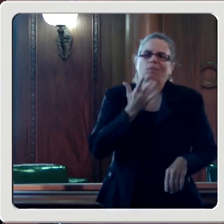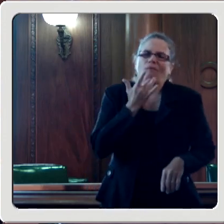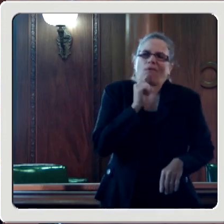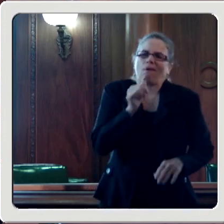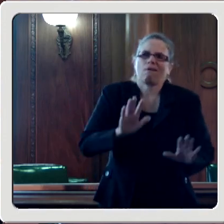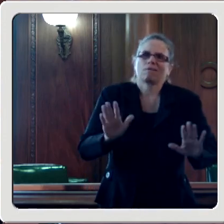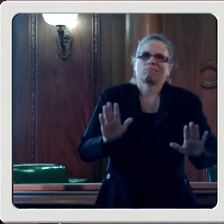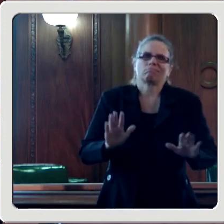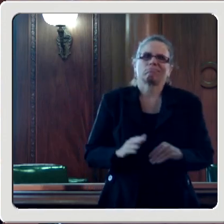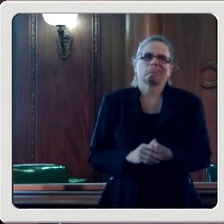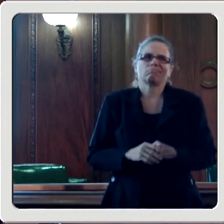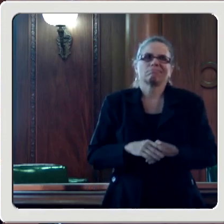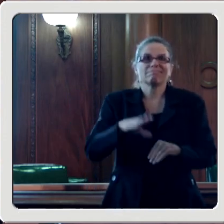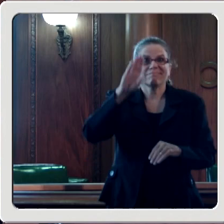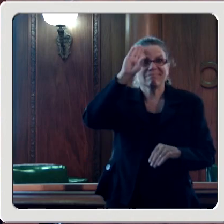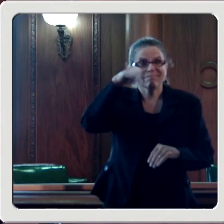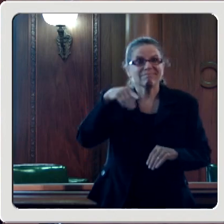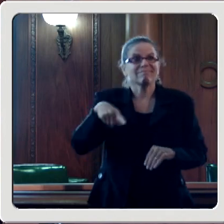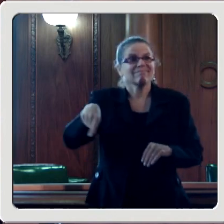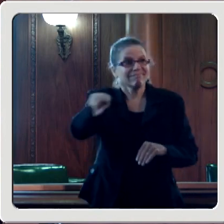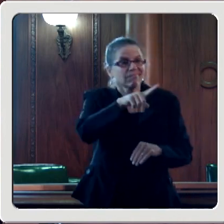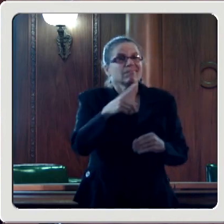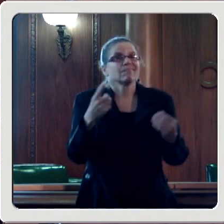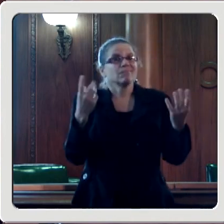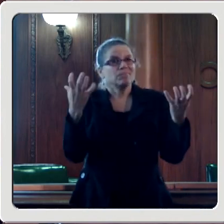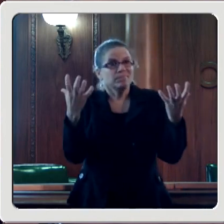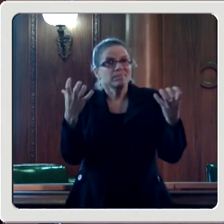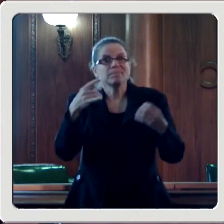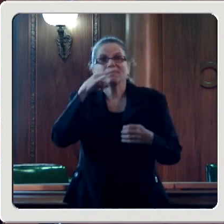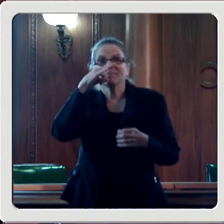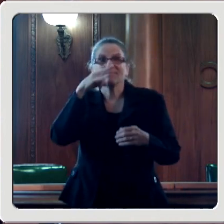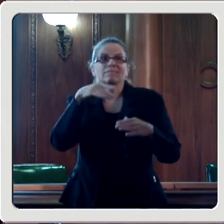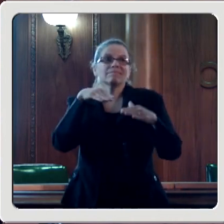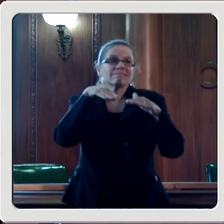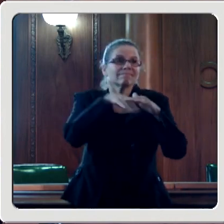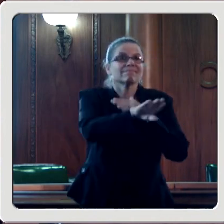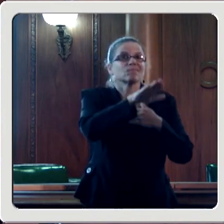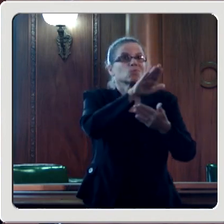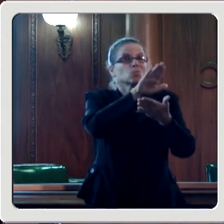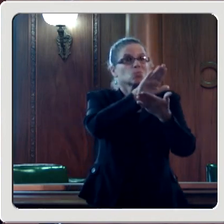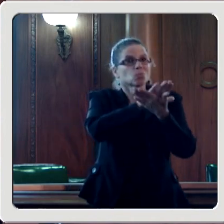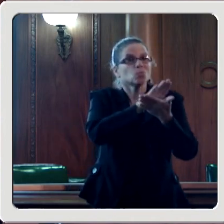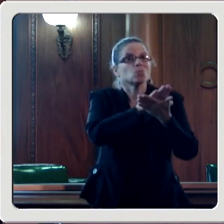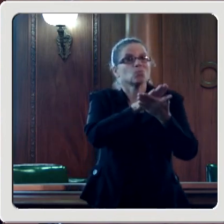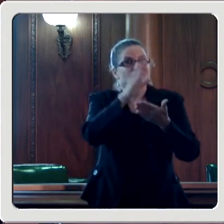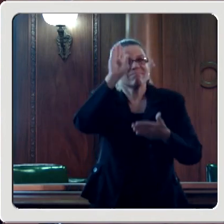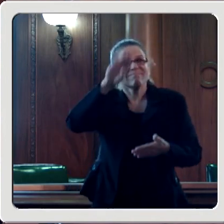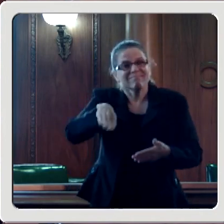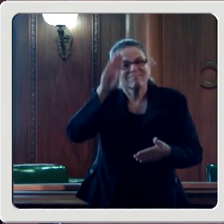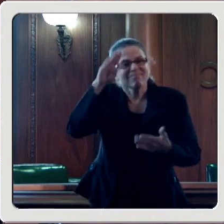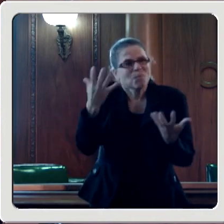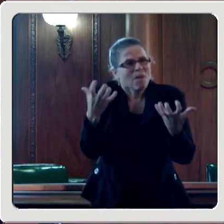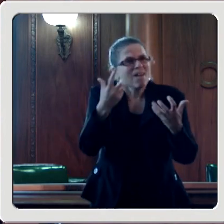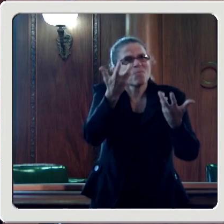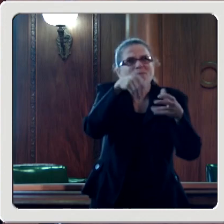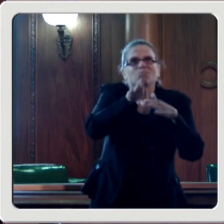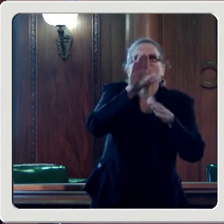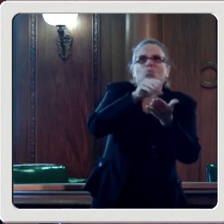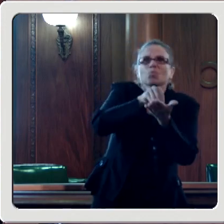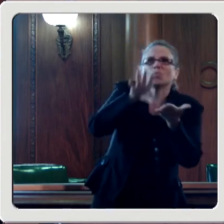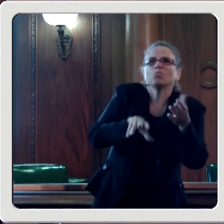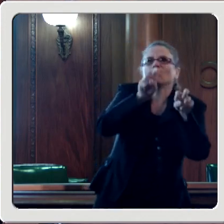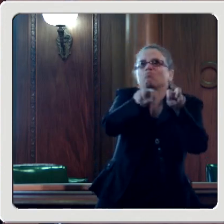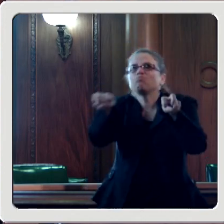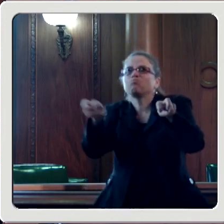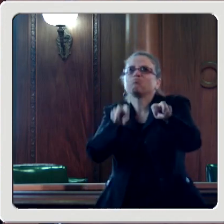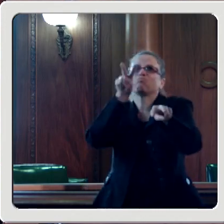and teachers, staff, administration back one-on-one and socialization and that TLC